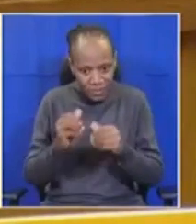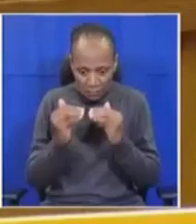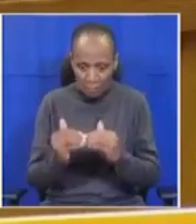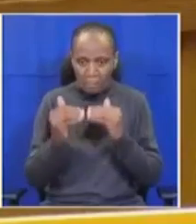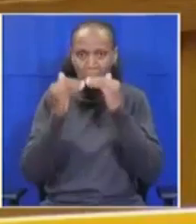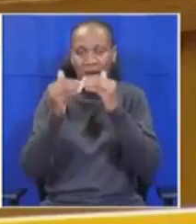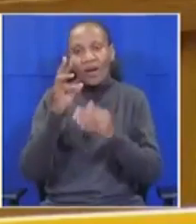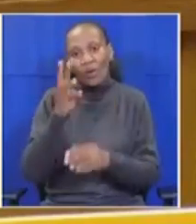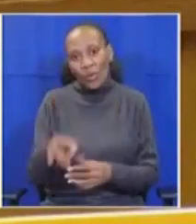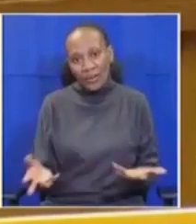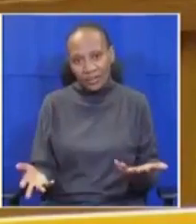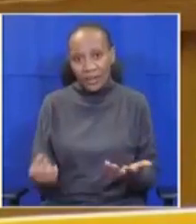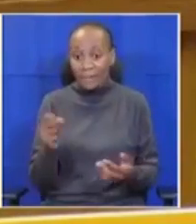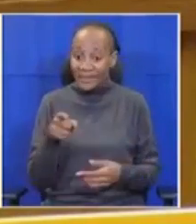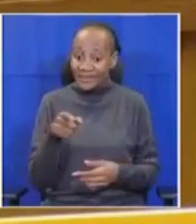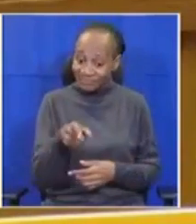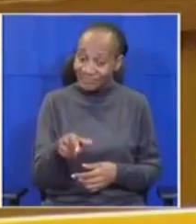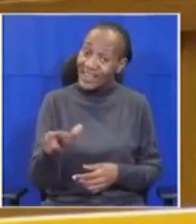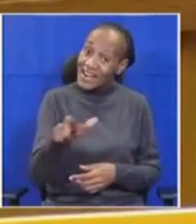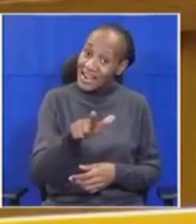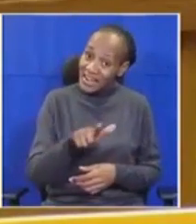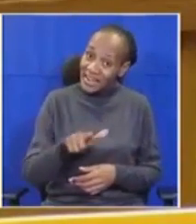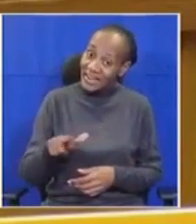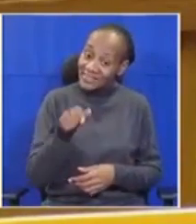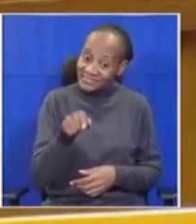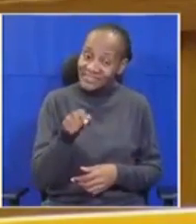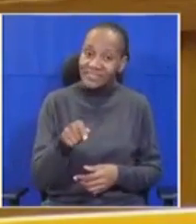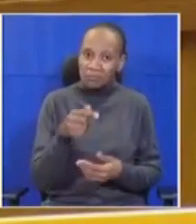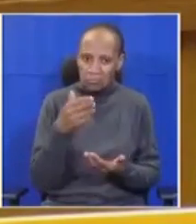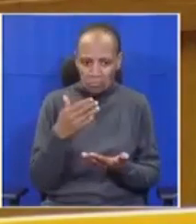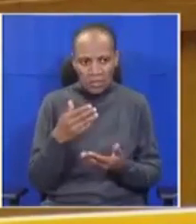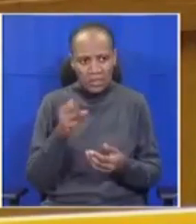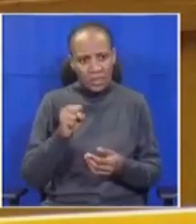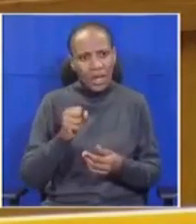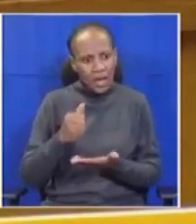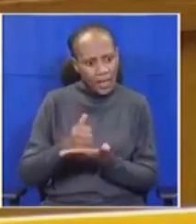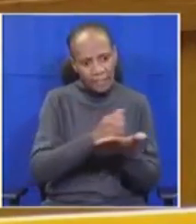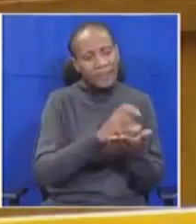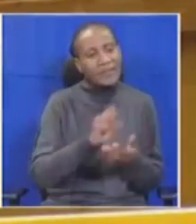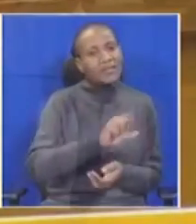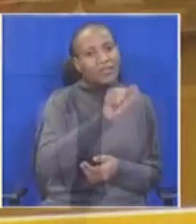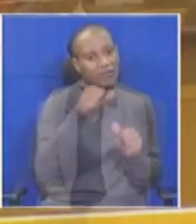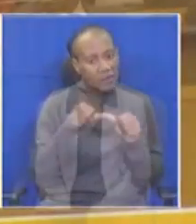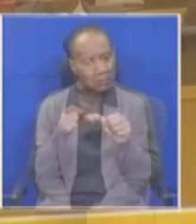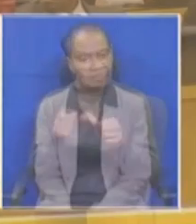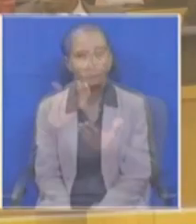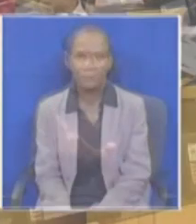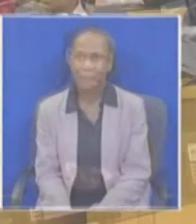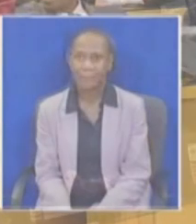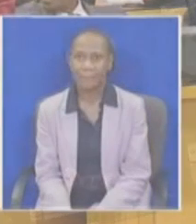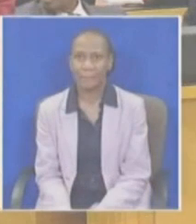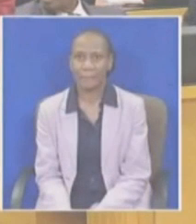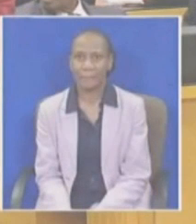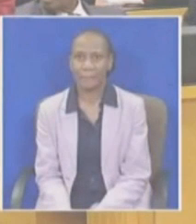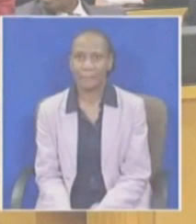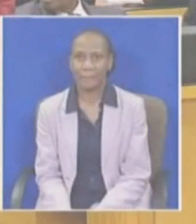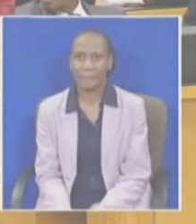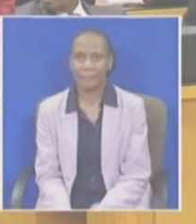Let us use land to make South Africa move forward. And thank you very much. Thank you, Honourable President.